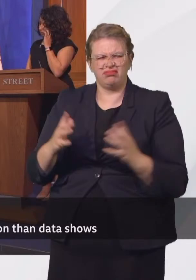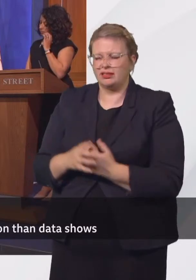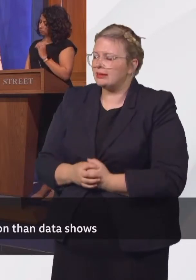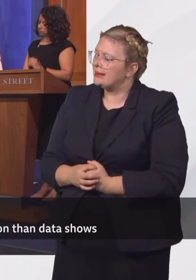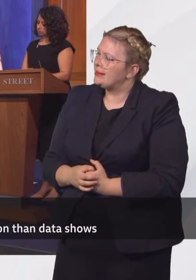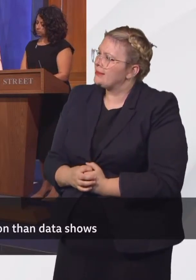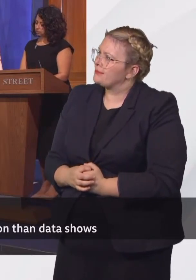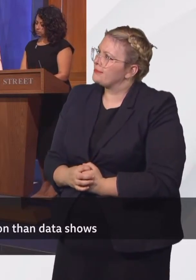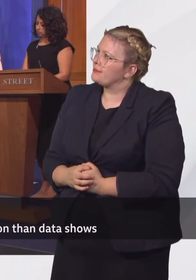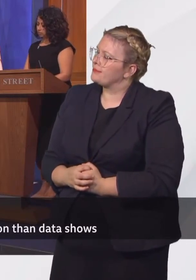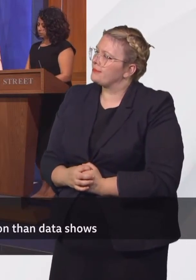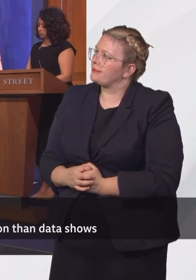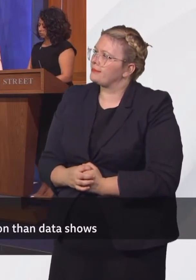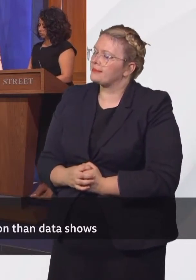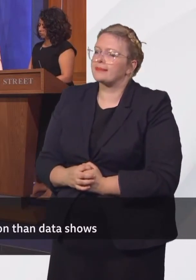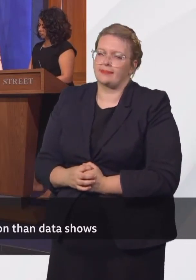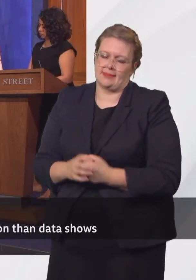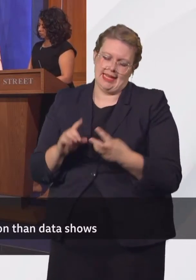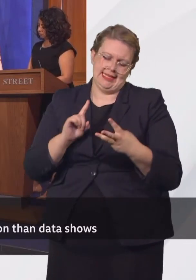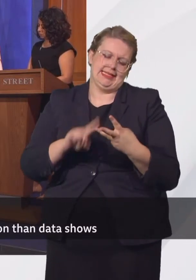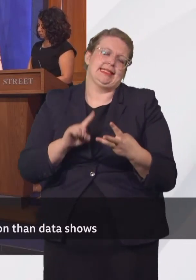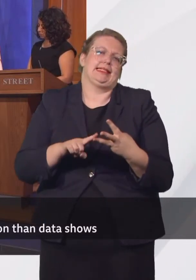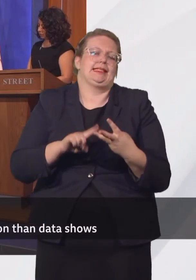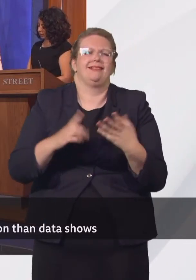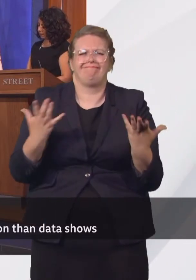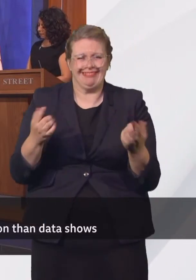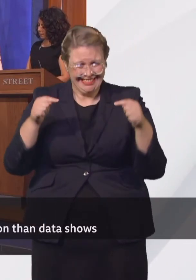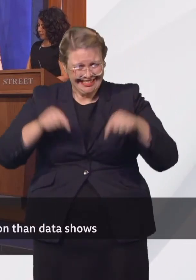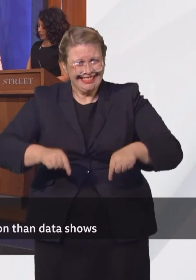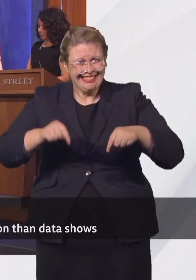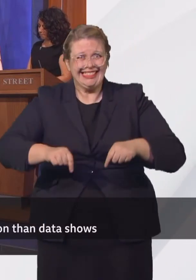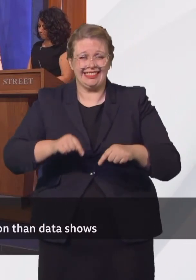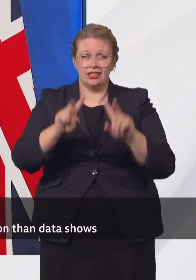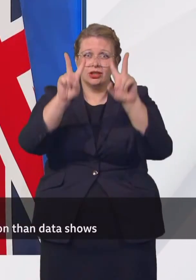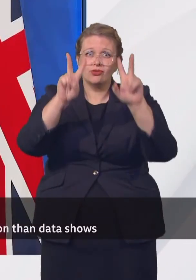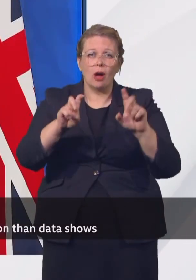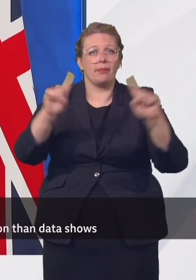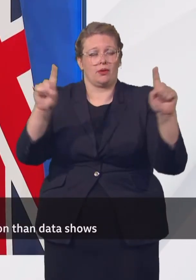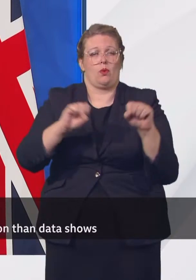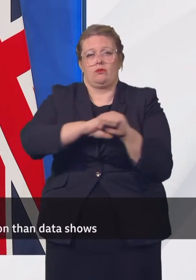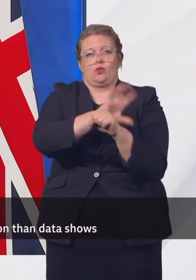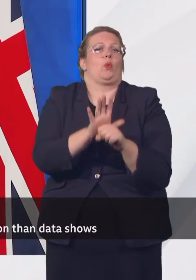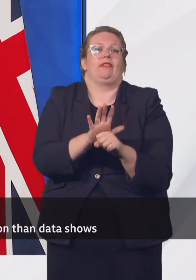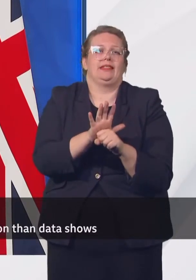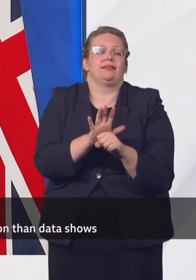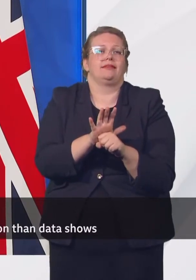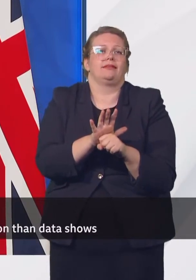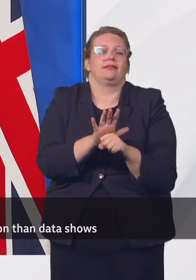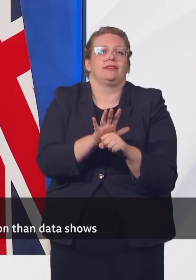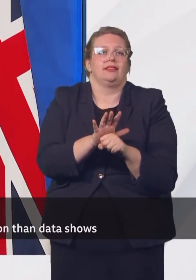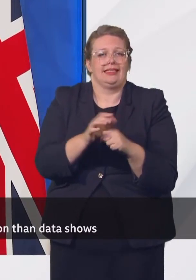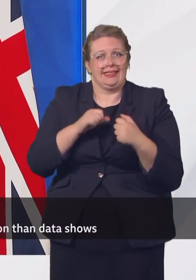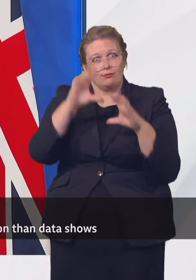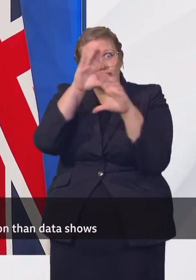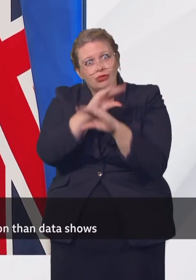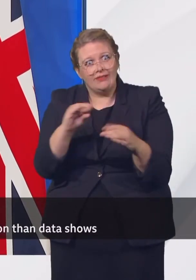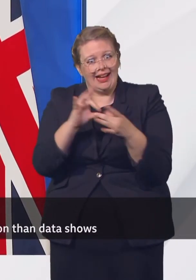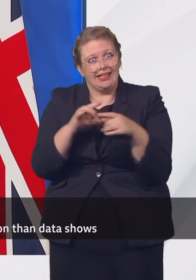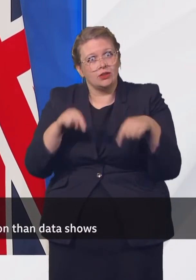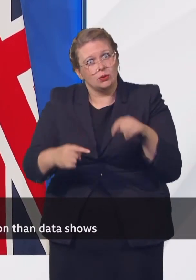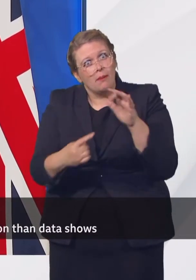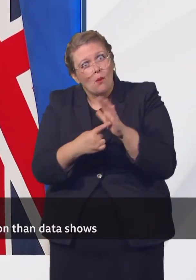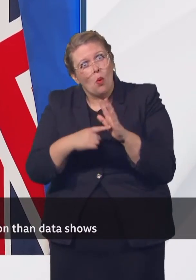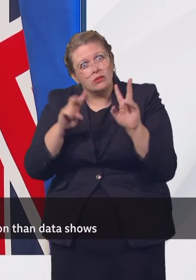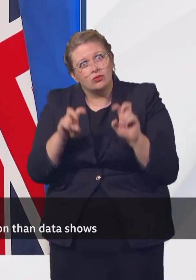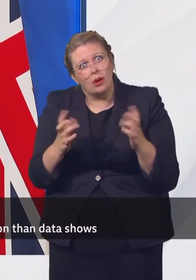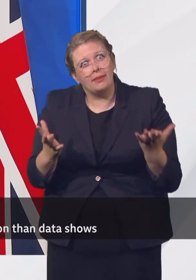the press conference is the incredibly important progress that we're making about coronavirus, which is without doubt the most